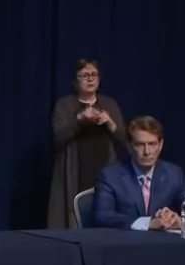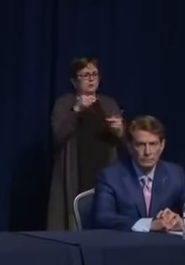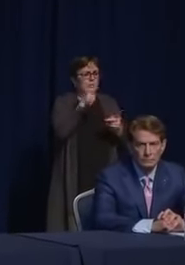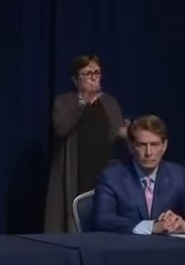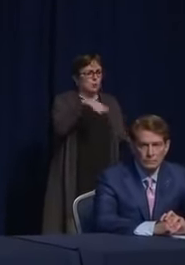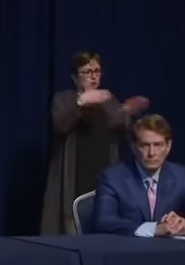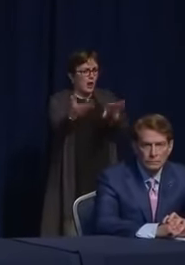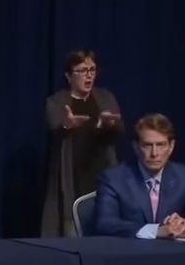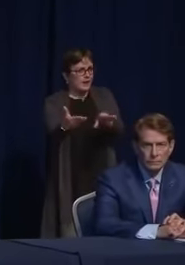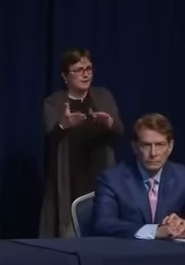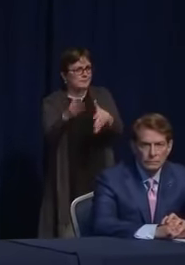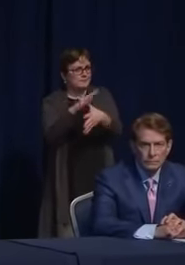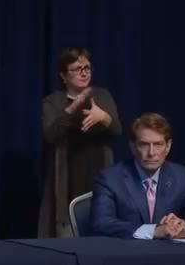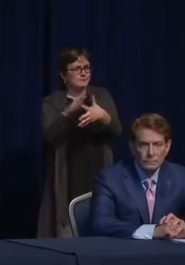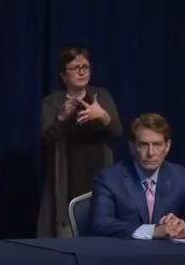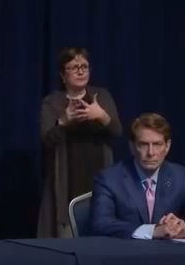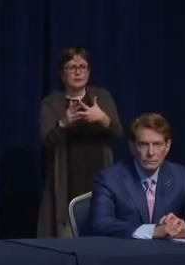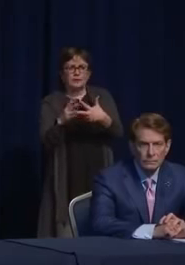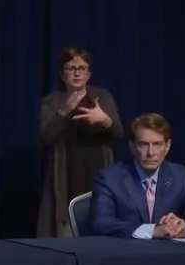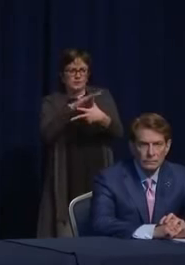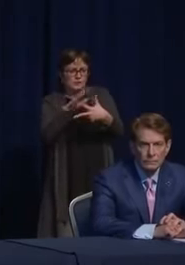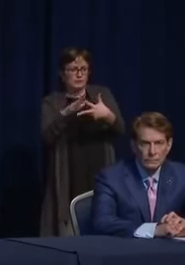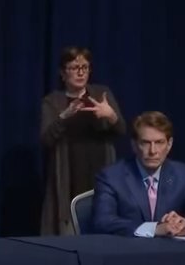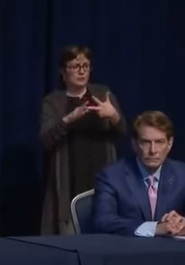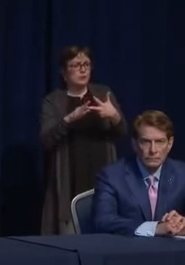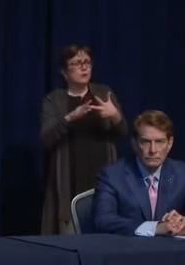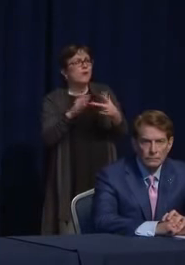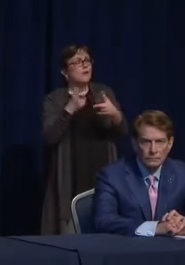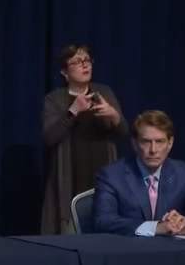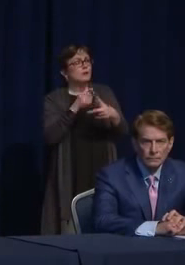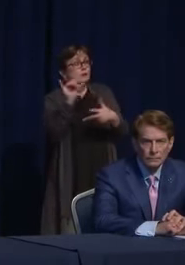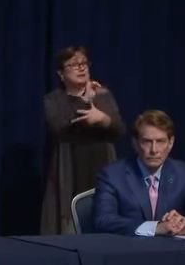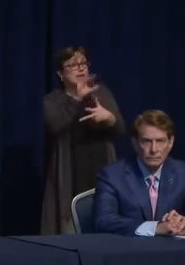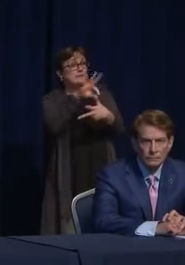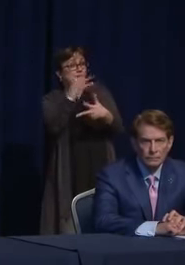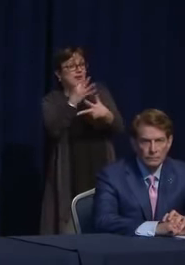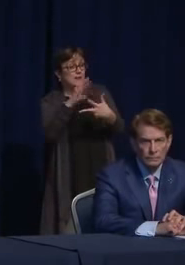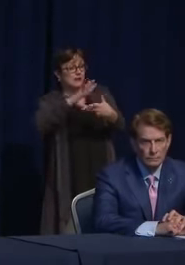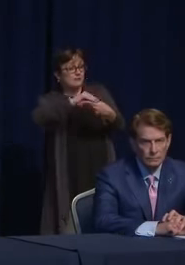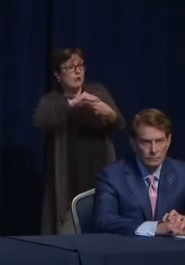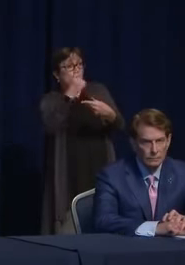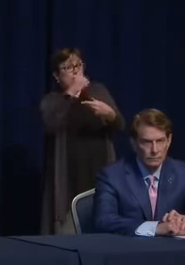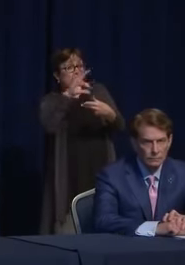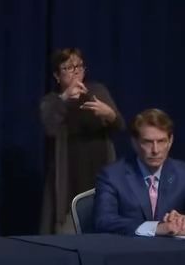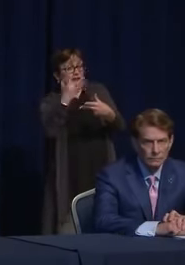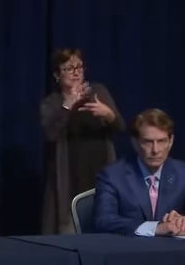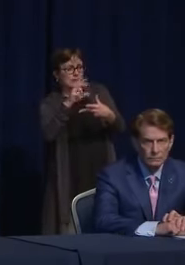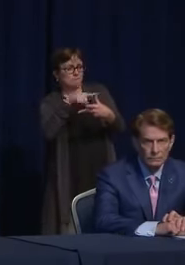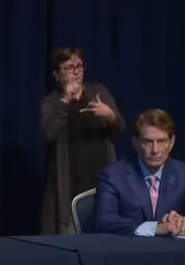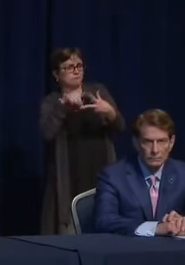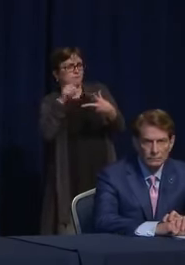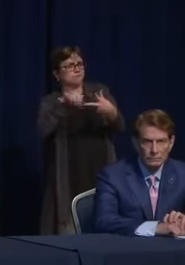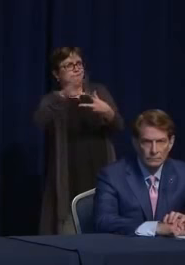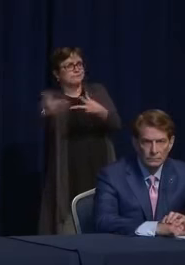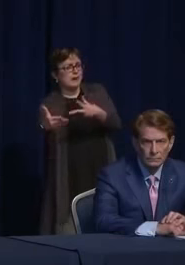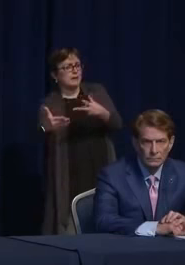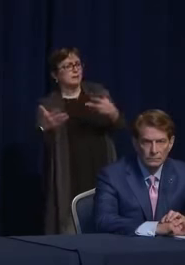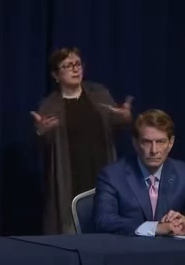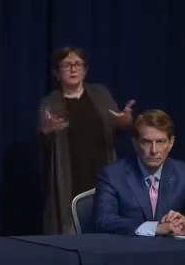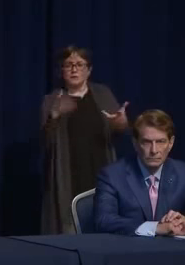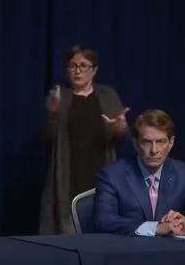that 3 people of the same family have died. Is that something that you're willing to discuss, or I